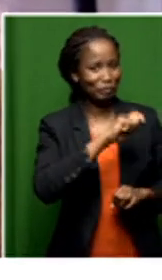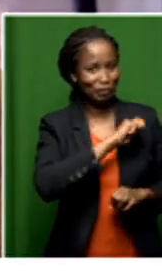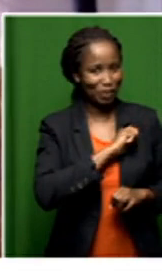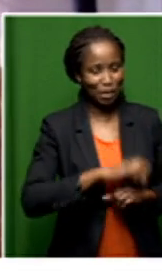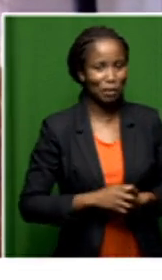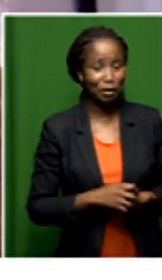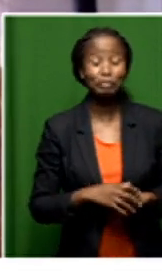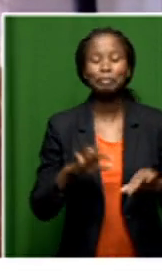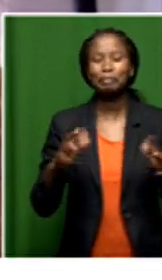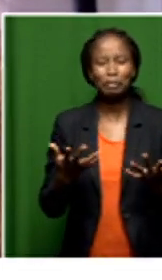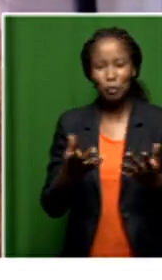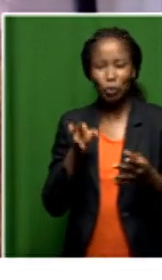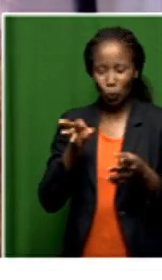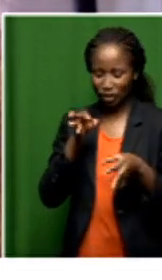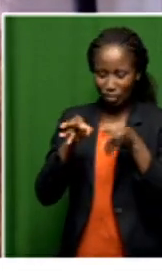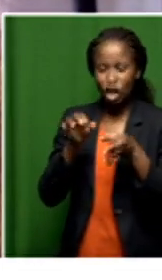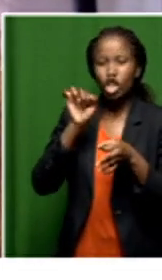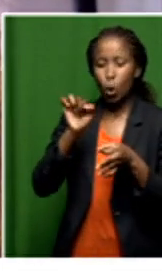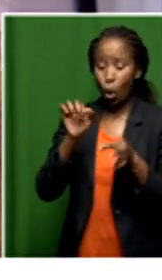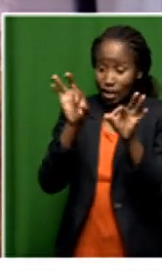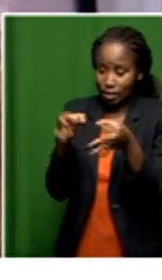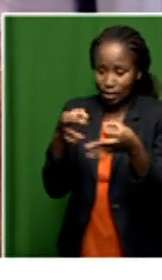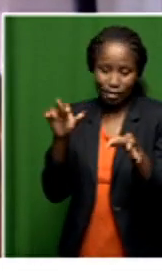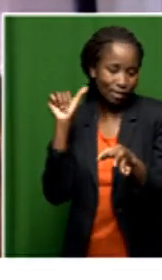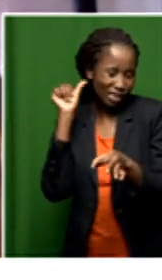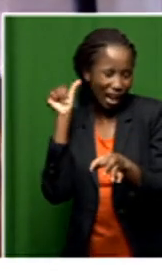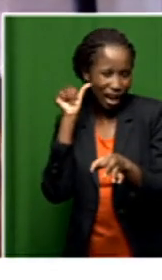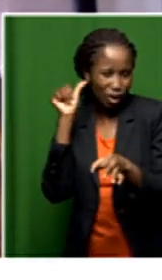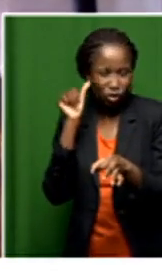how would you describe your sound, Zinah, and why have you decided to head in this direction?